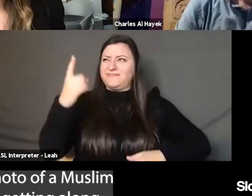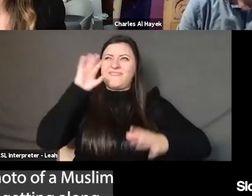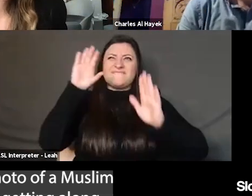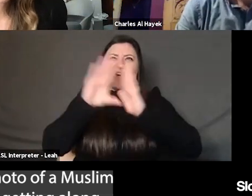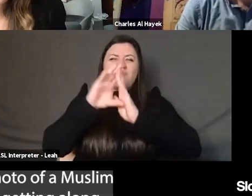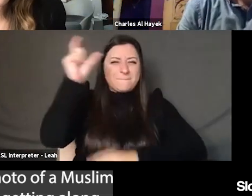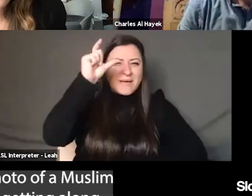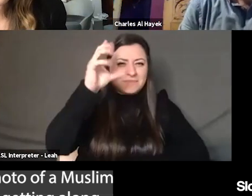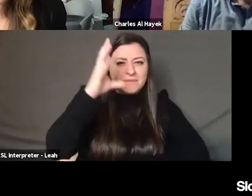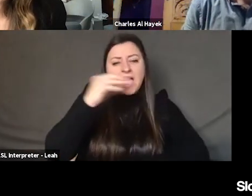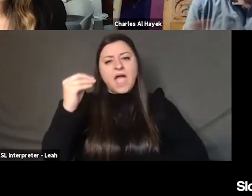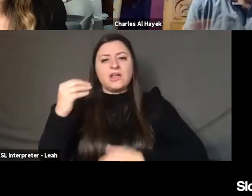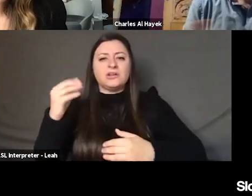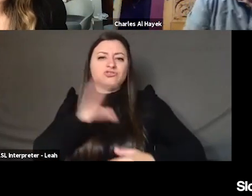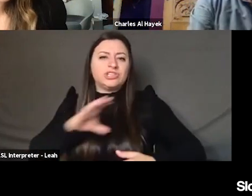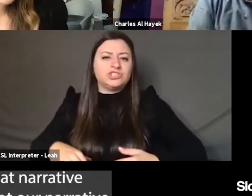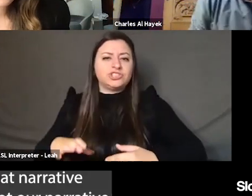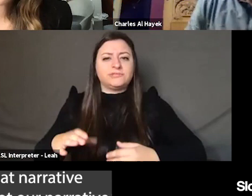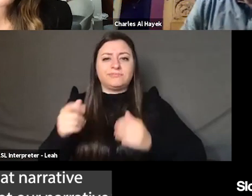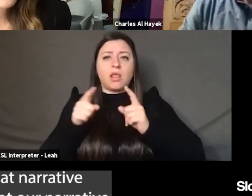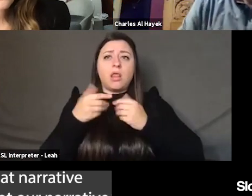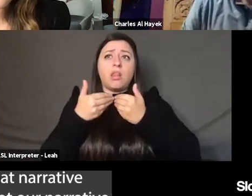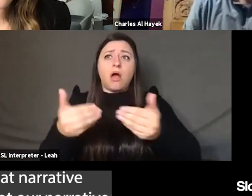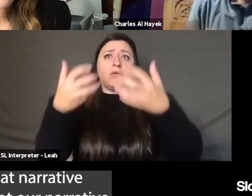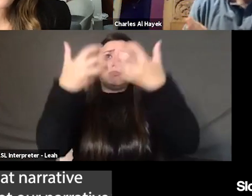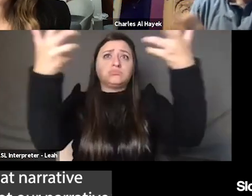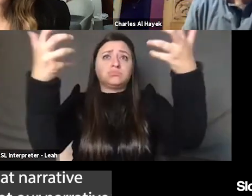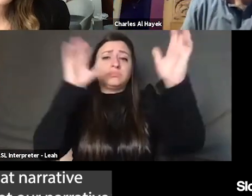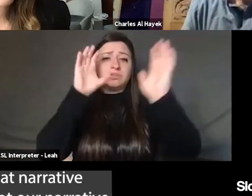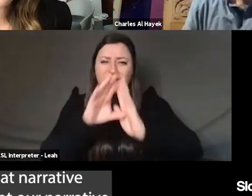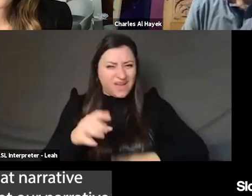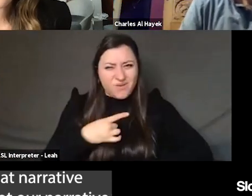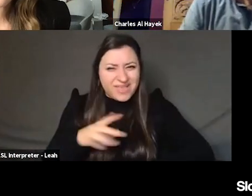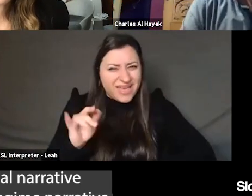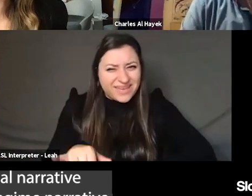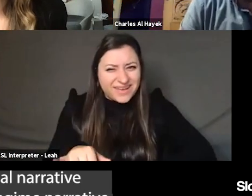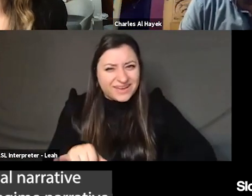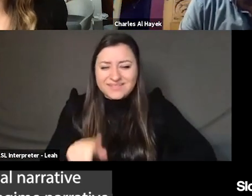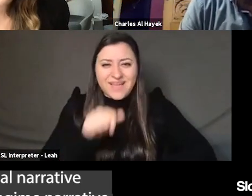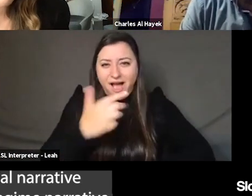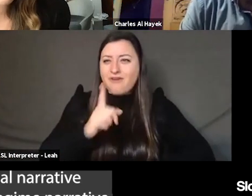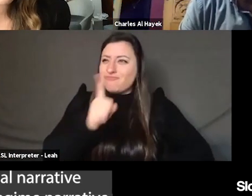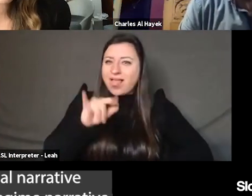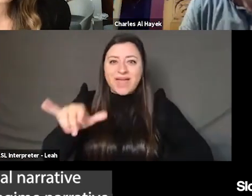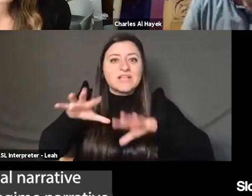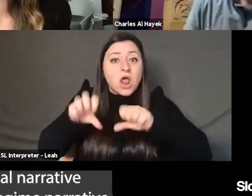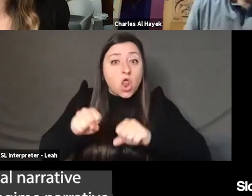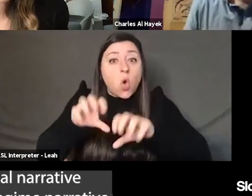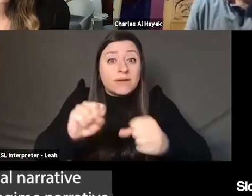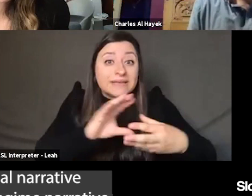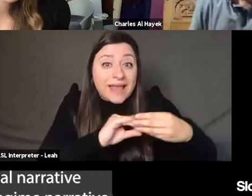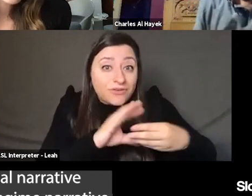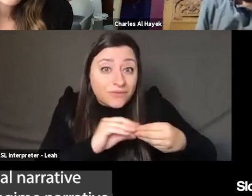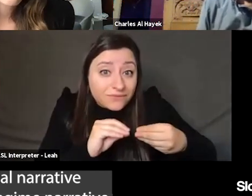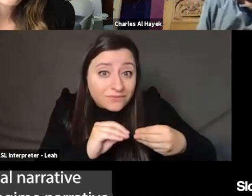Muslim and a Christian getting along. I don't like that narrative, because that's not our narrative. This is colonial narrative, and this